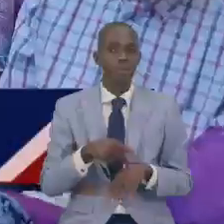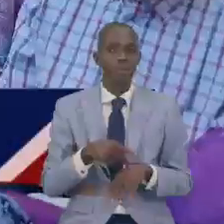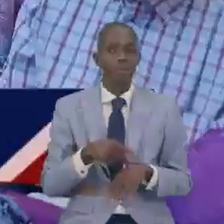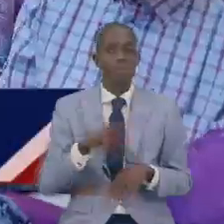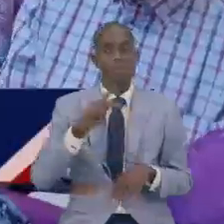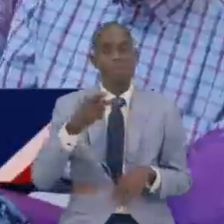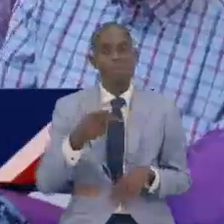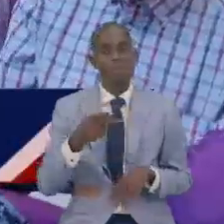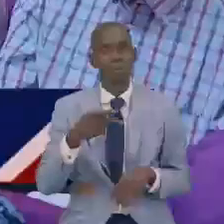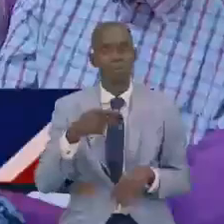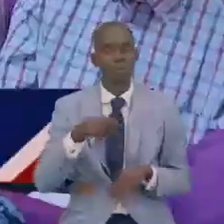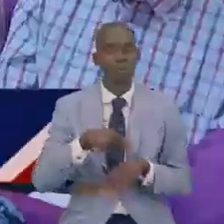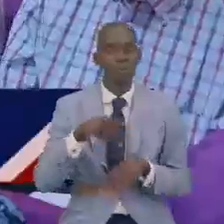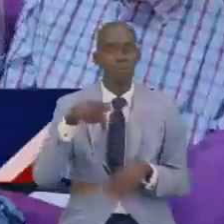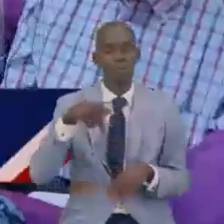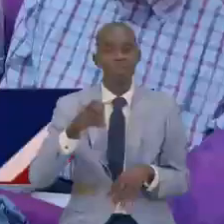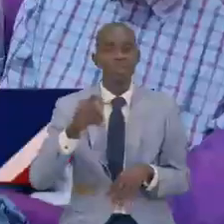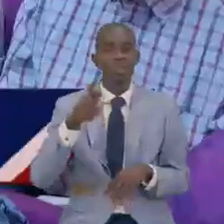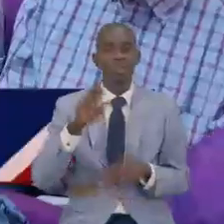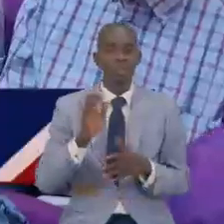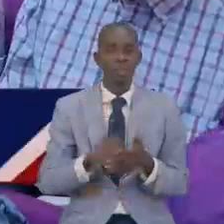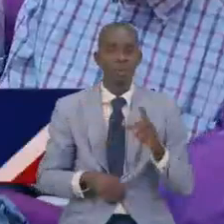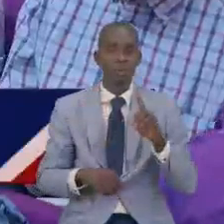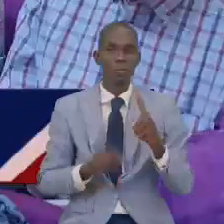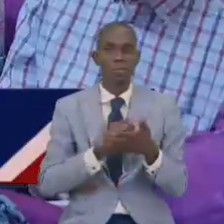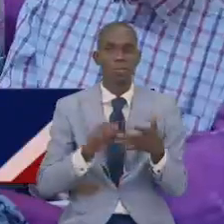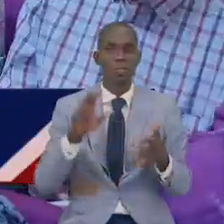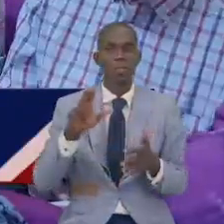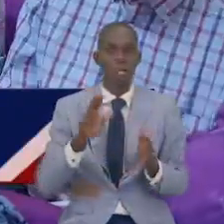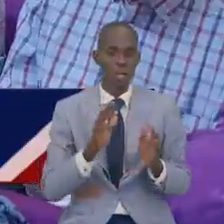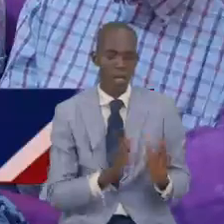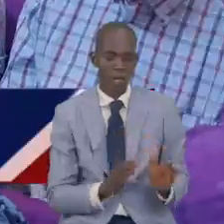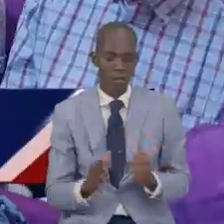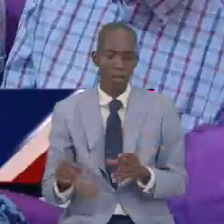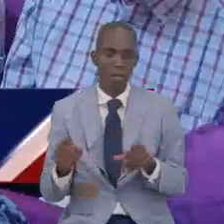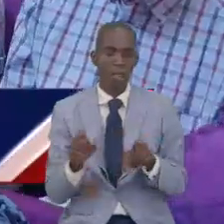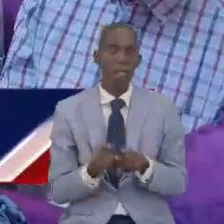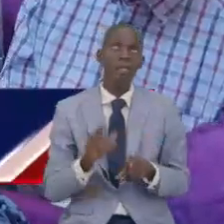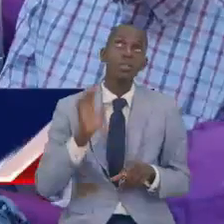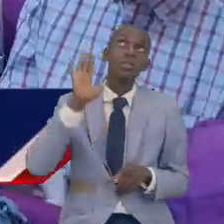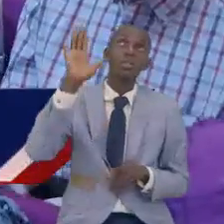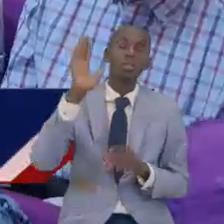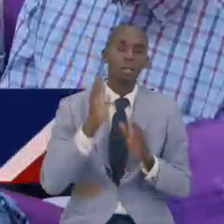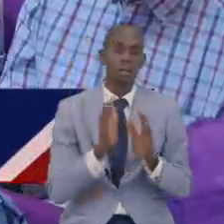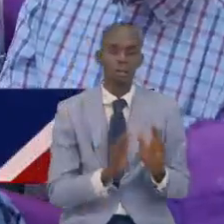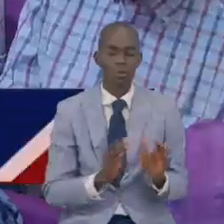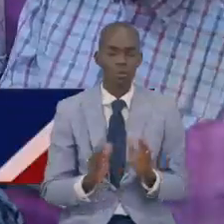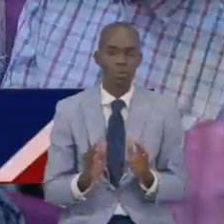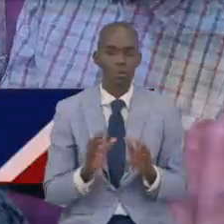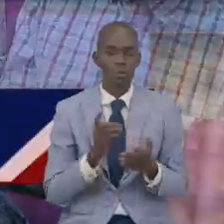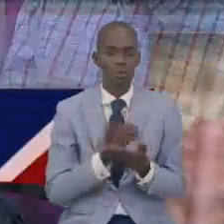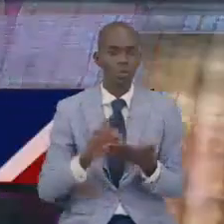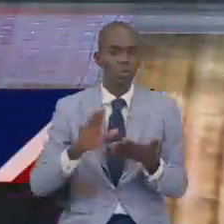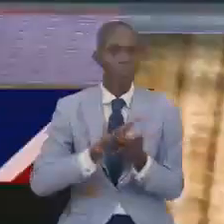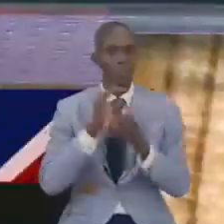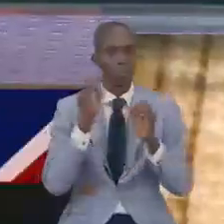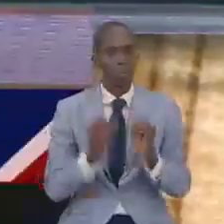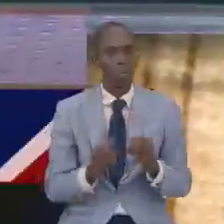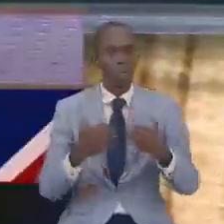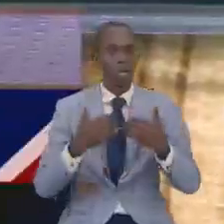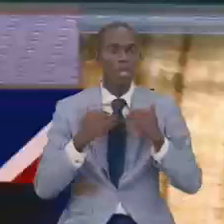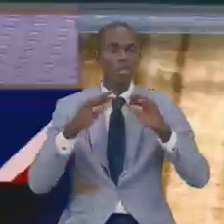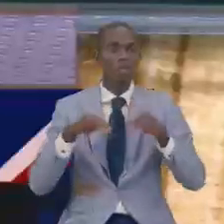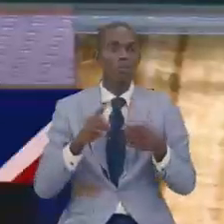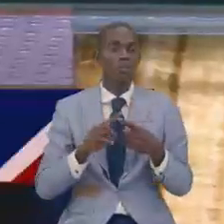Peter chapter 1, verse 3. It says, according as his divine power, he has given unto us